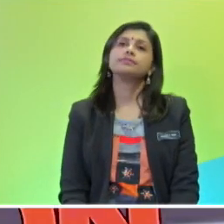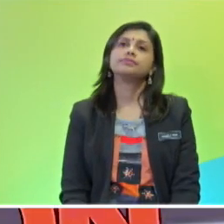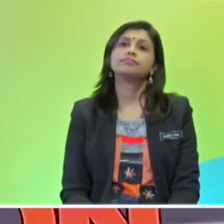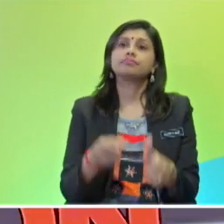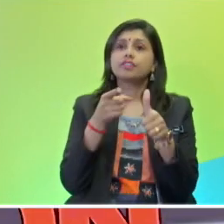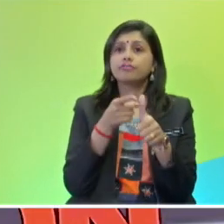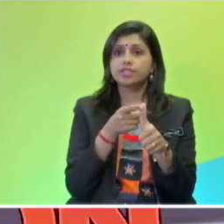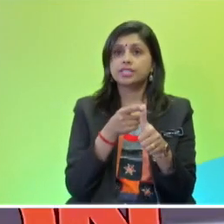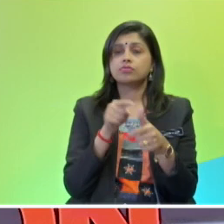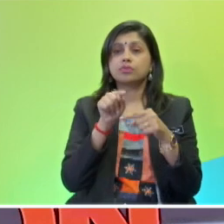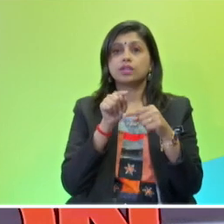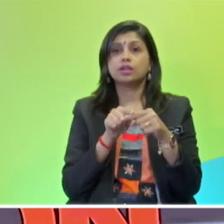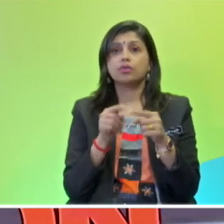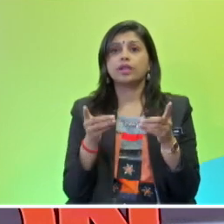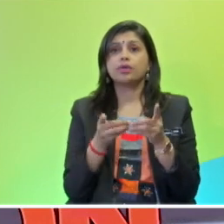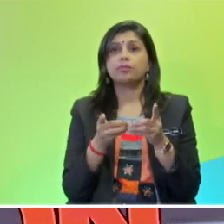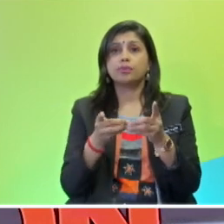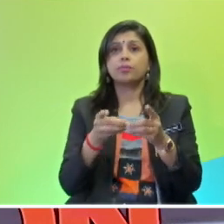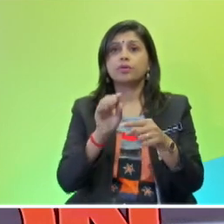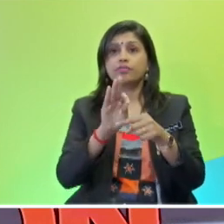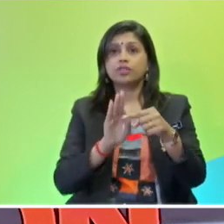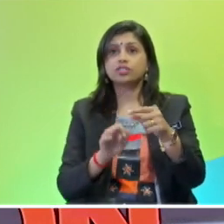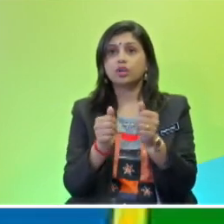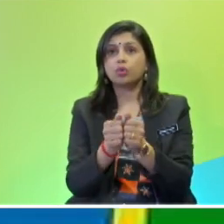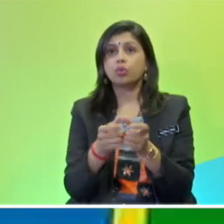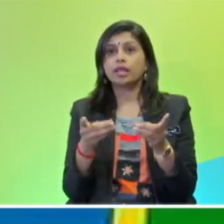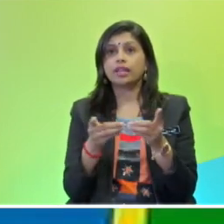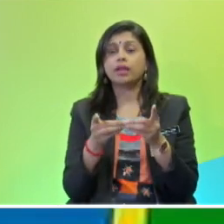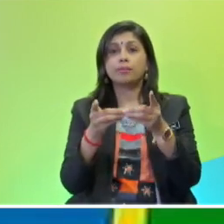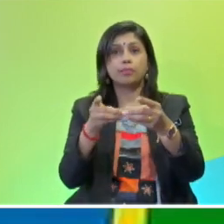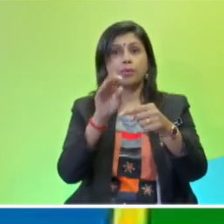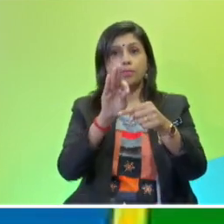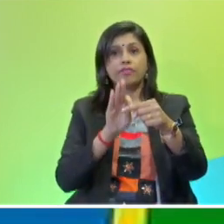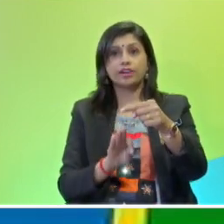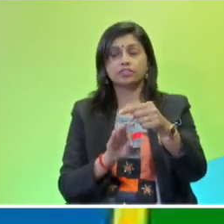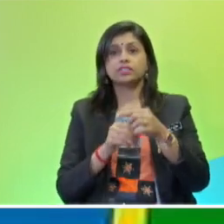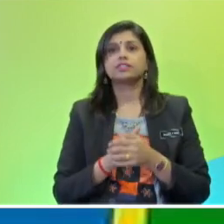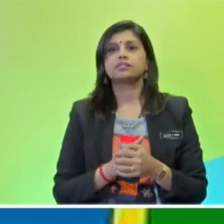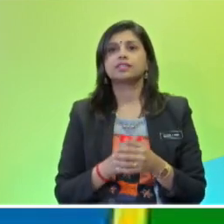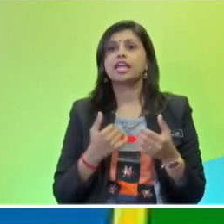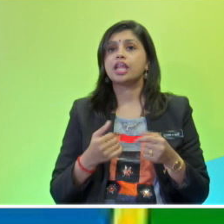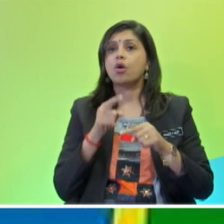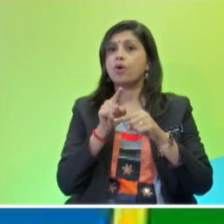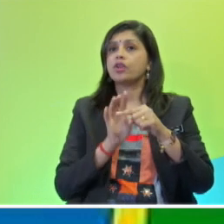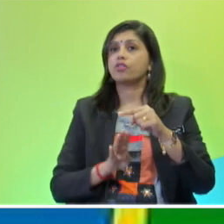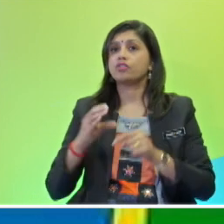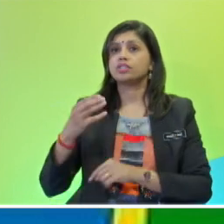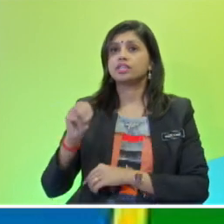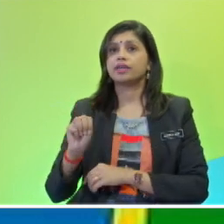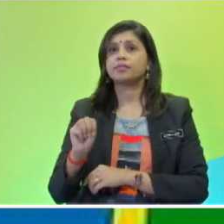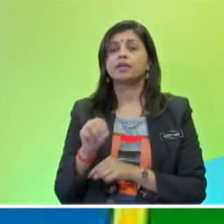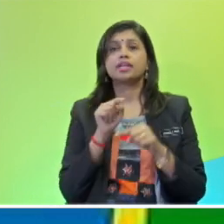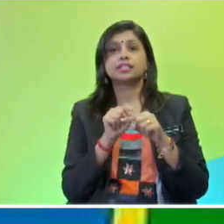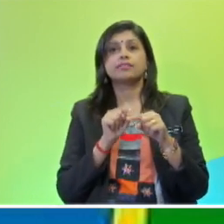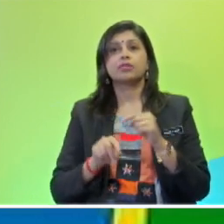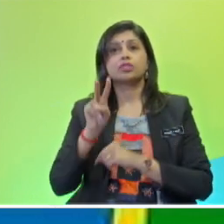going to divide proper fraction with proper fraction. Okay, 1 over 4 centimeter. This time I involving with unit. Divide by 2 over 5.